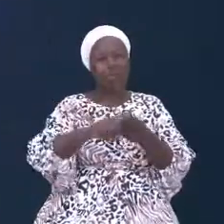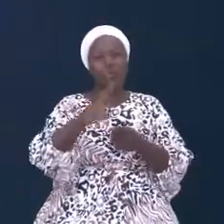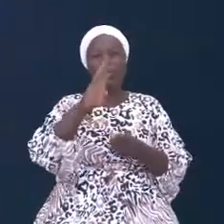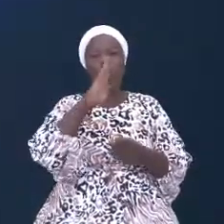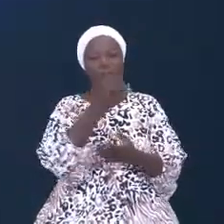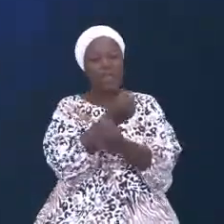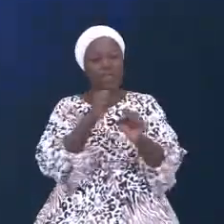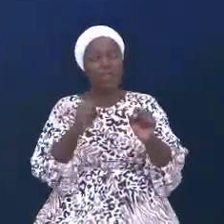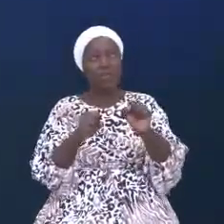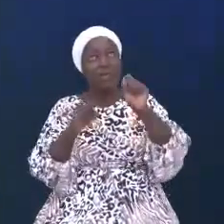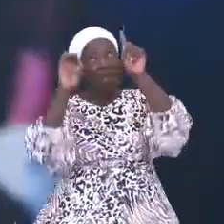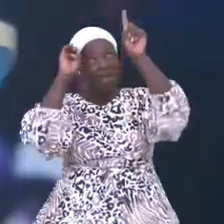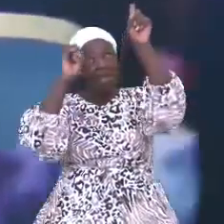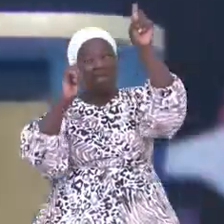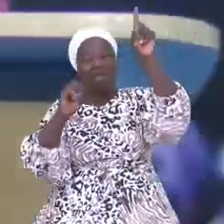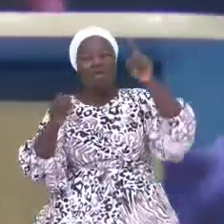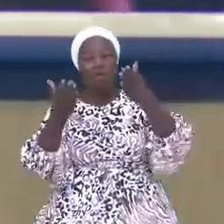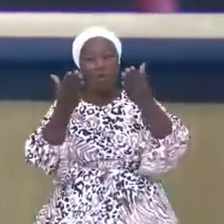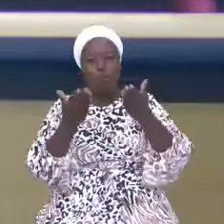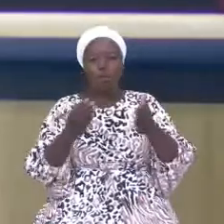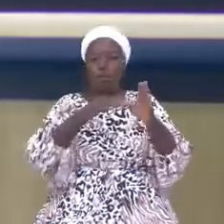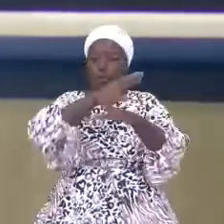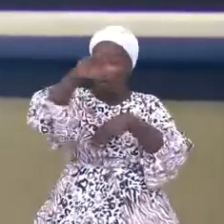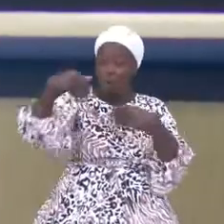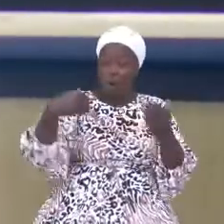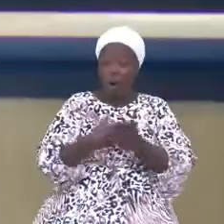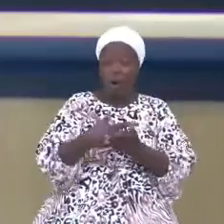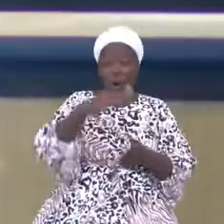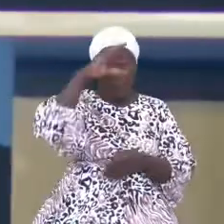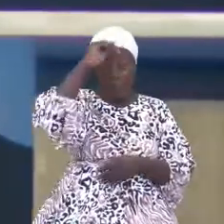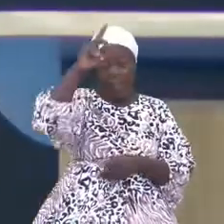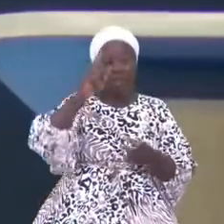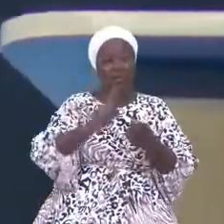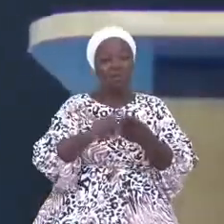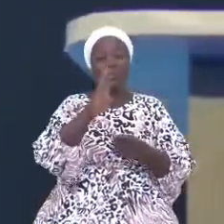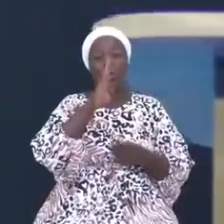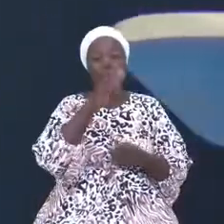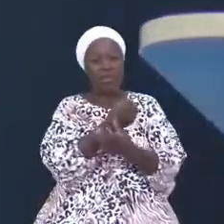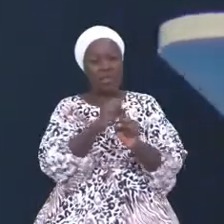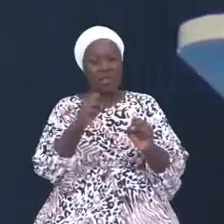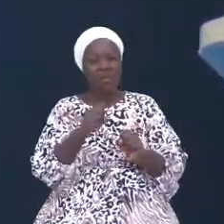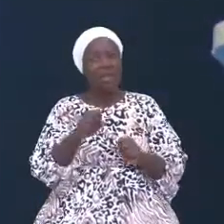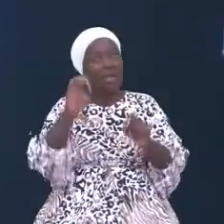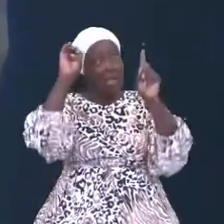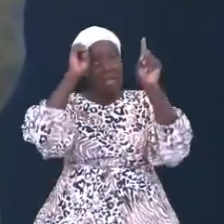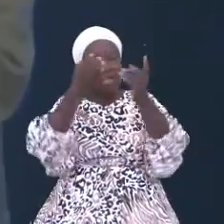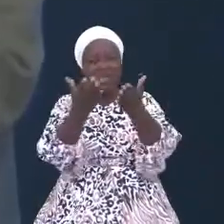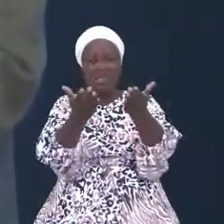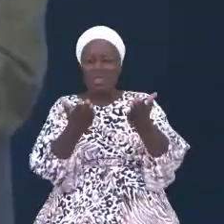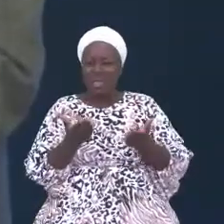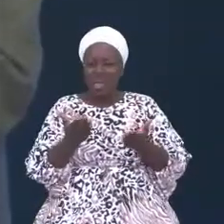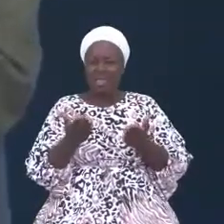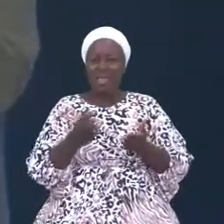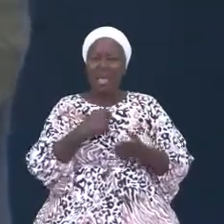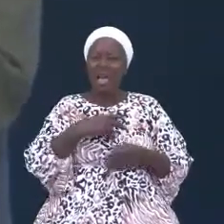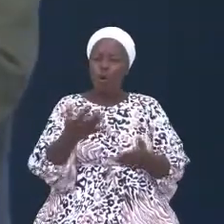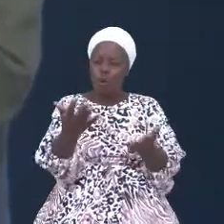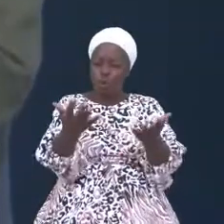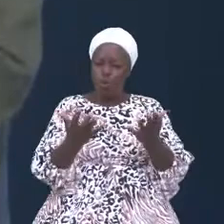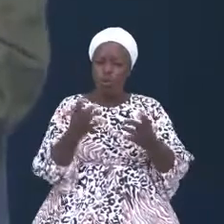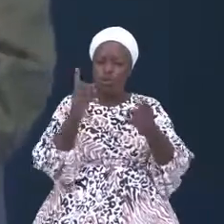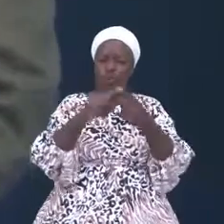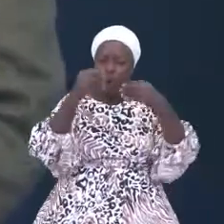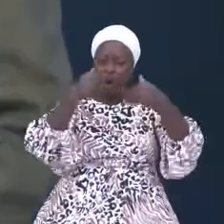He wants all men to be saved. He desires, he wants to have